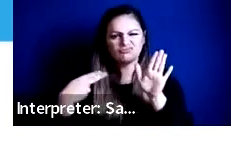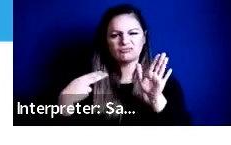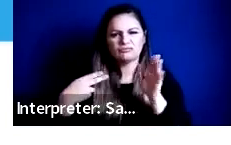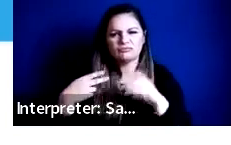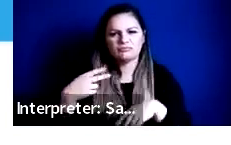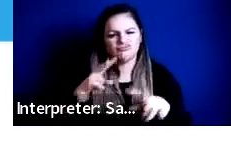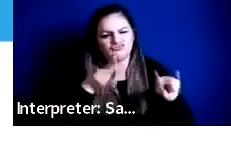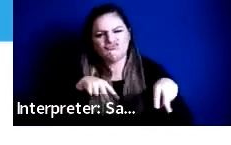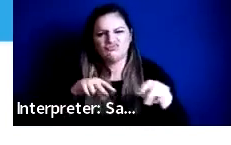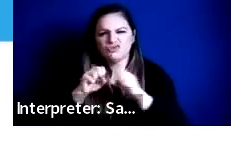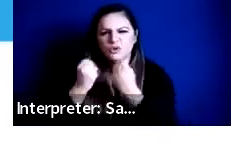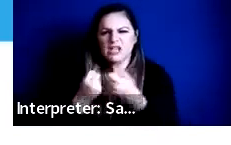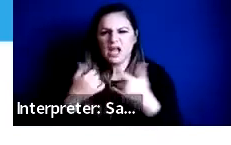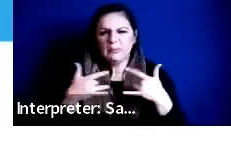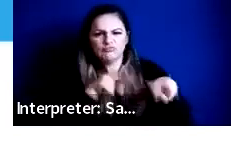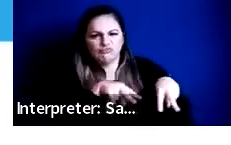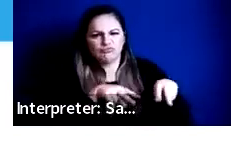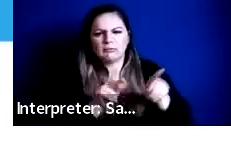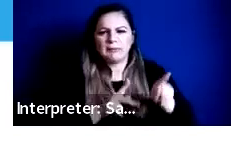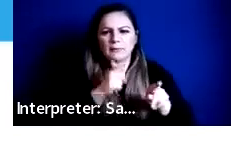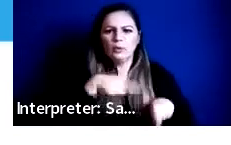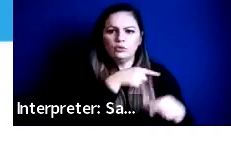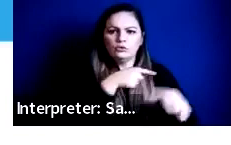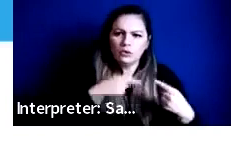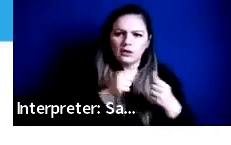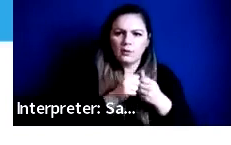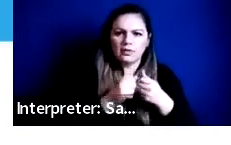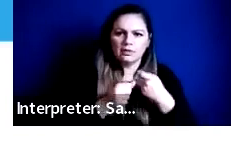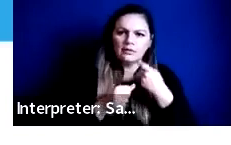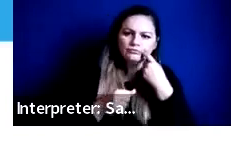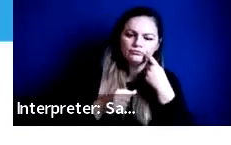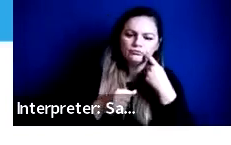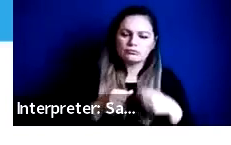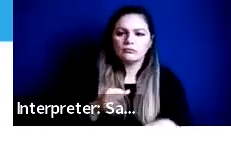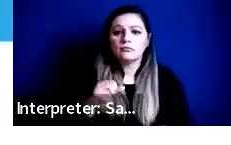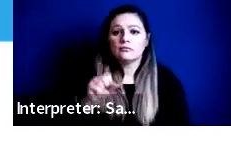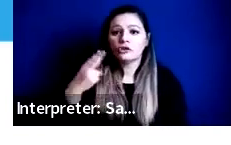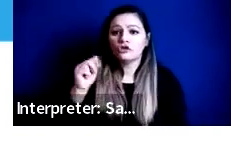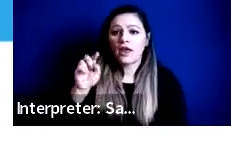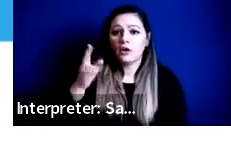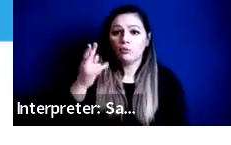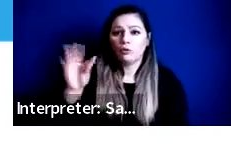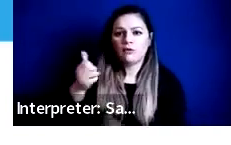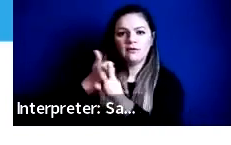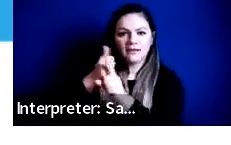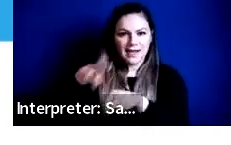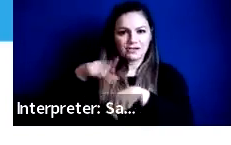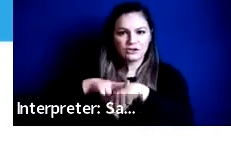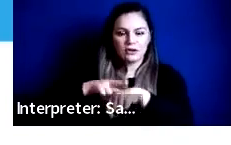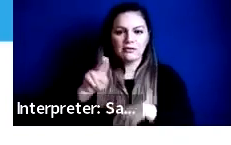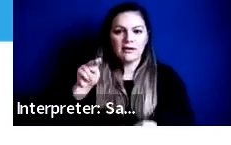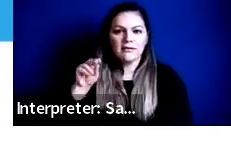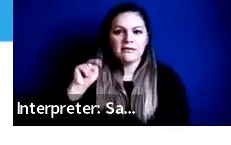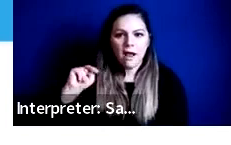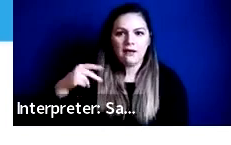and receiving treatment. The campaign is delivered by Shatterproof. Shatterproof is a national nonprofit, and we